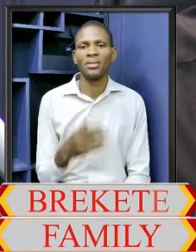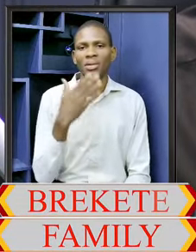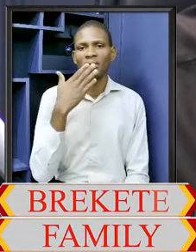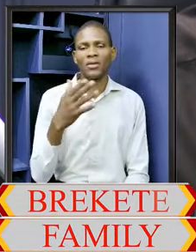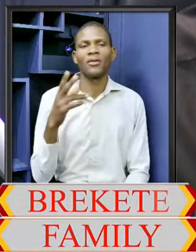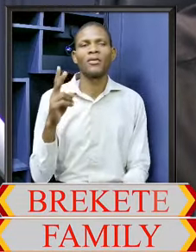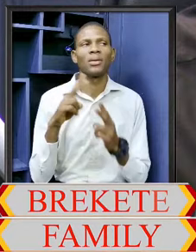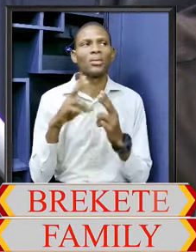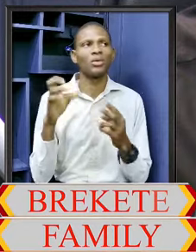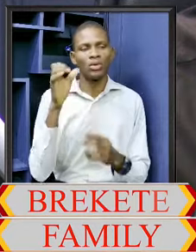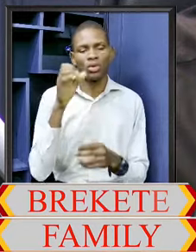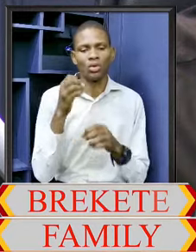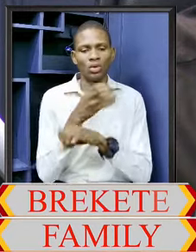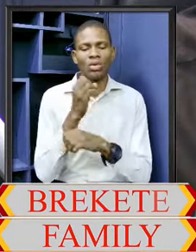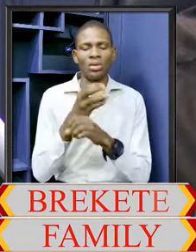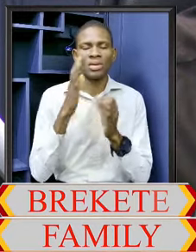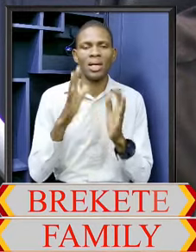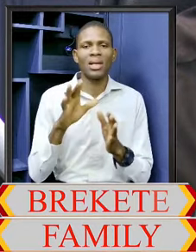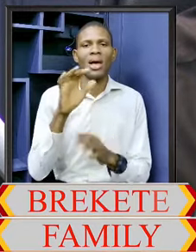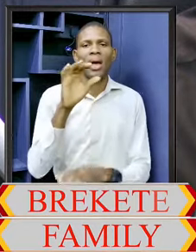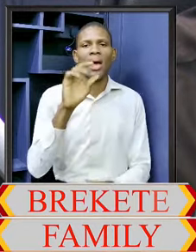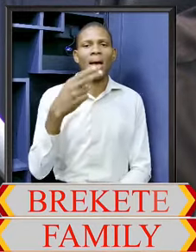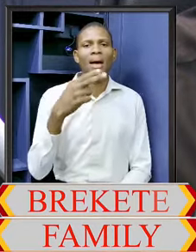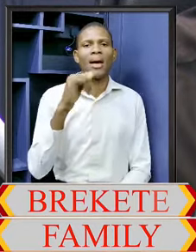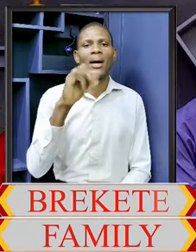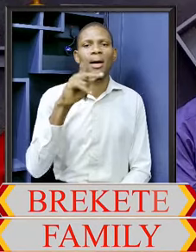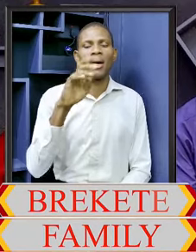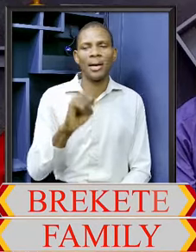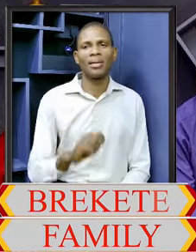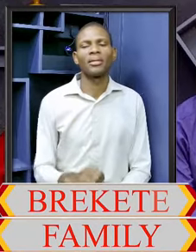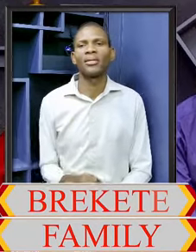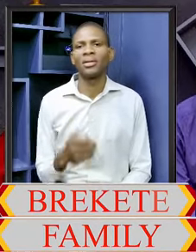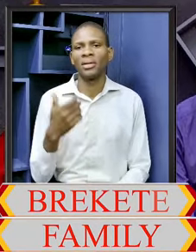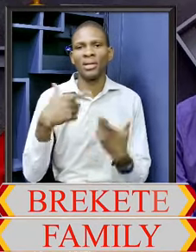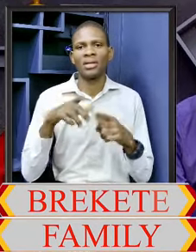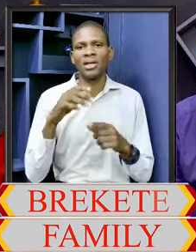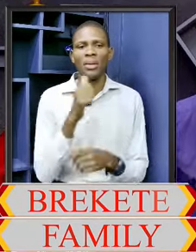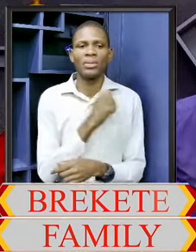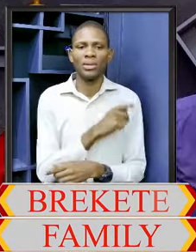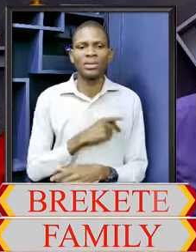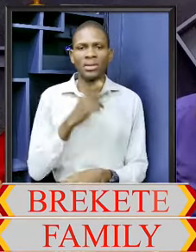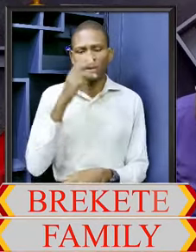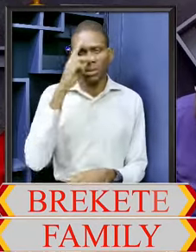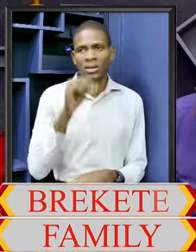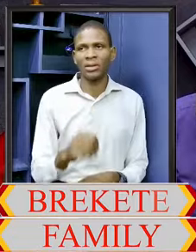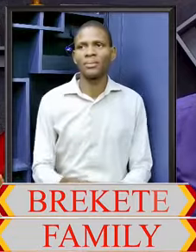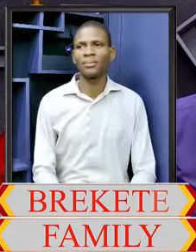Thank you very much, Consultant Ike. Thank you very much. Make we appreciate them.